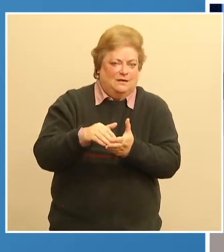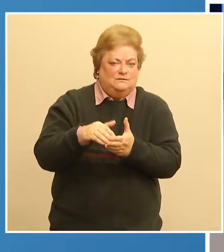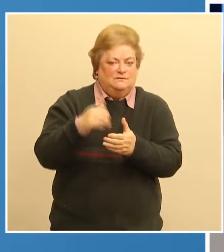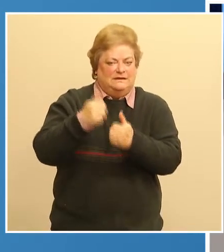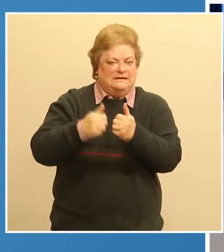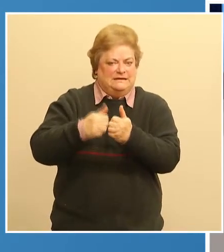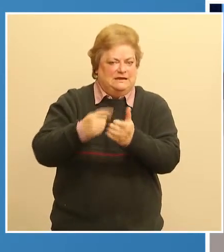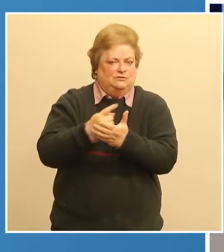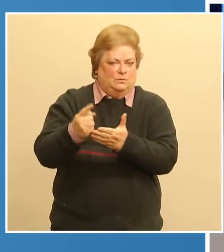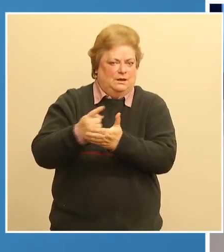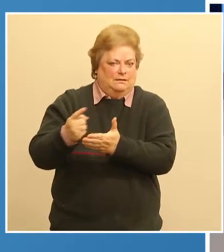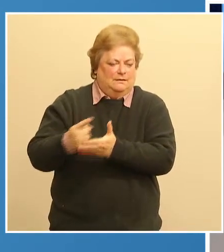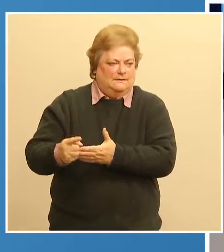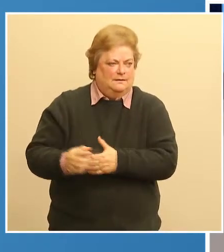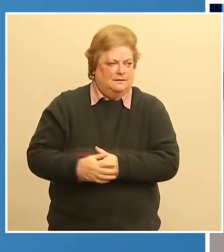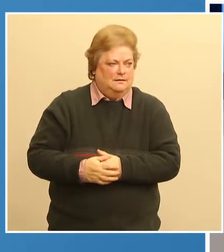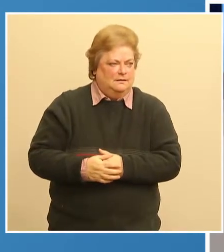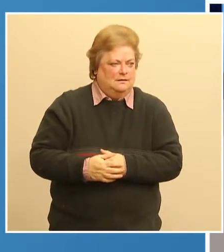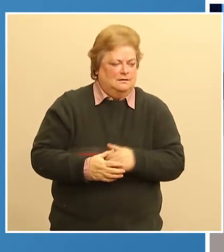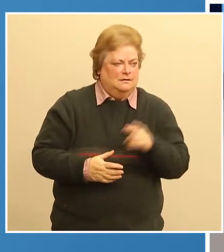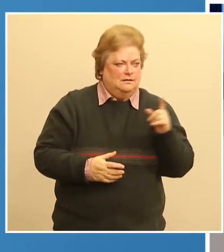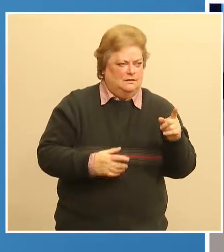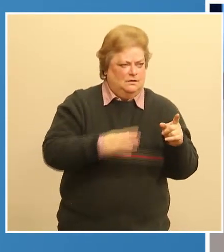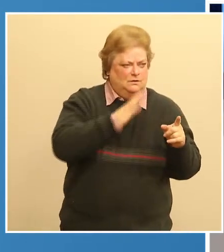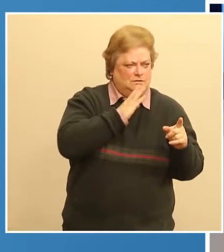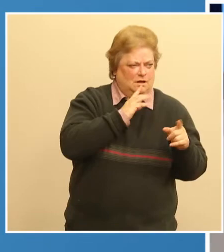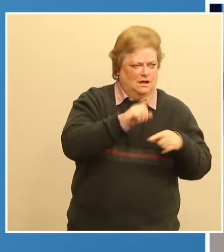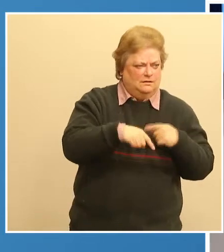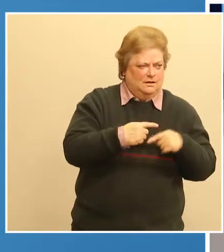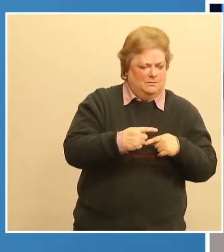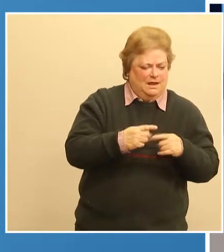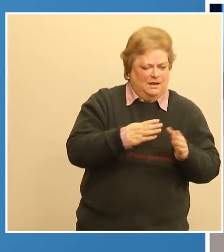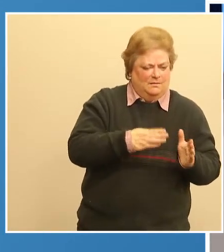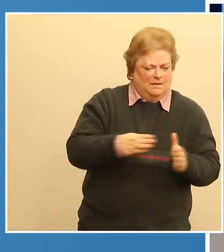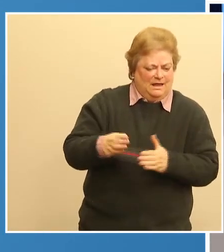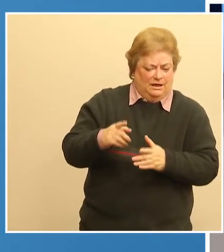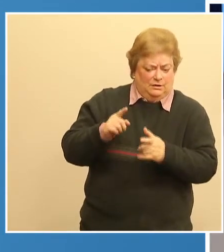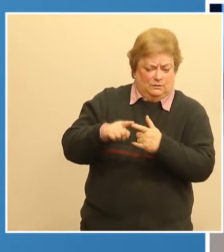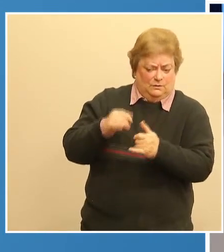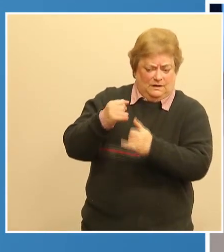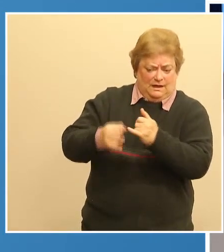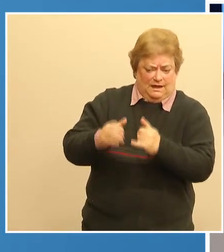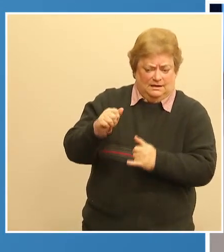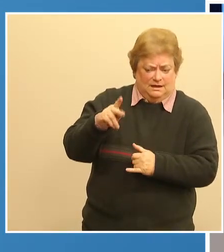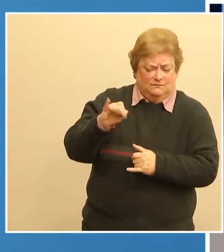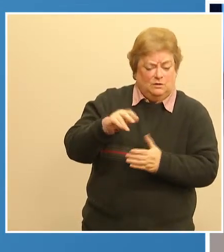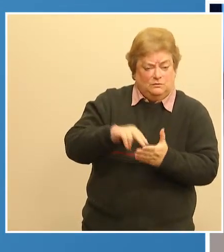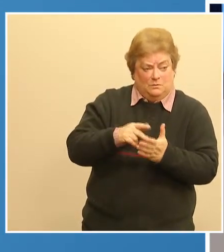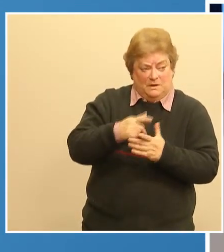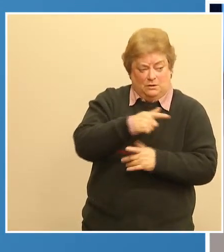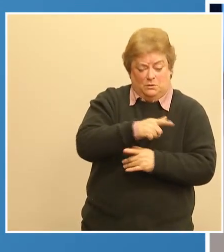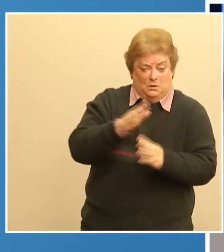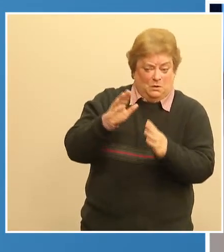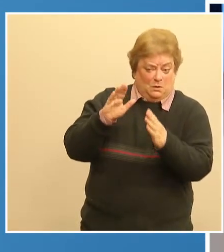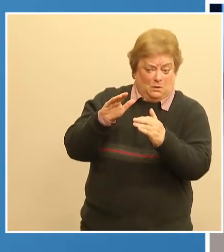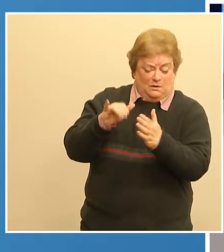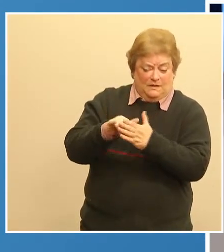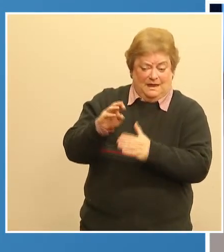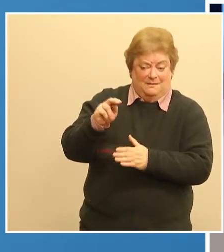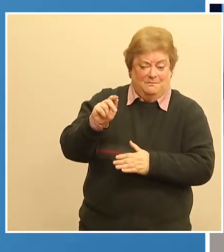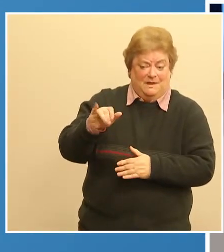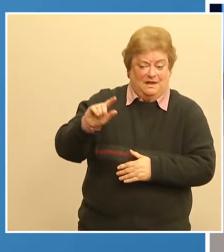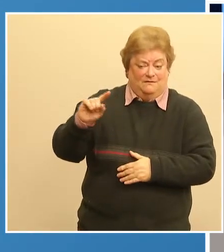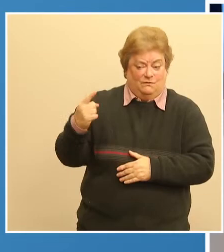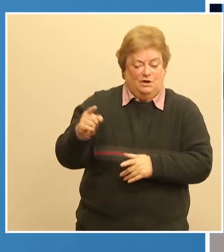week. You talked about planning through the end of April. Is it your anticipation that on May 1st,